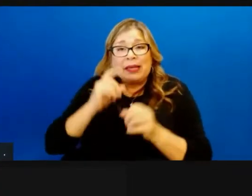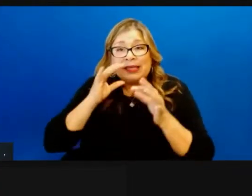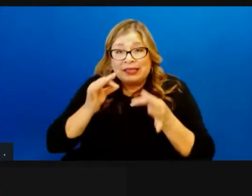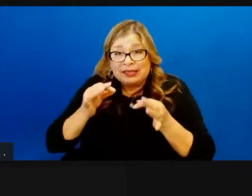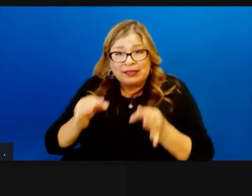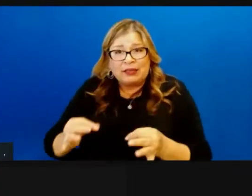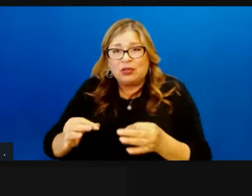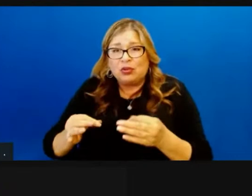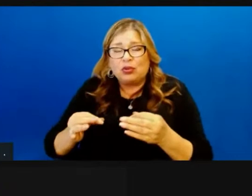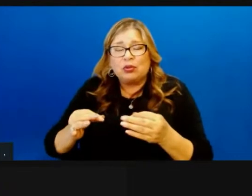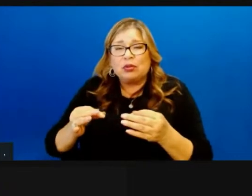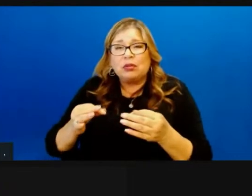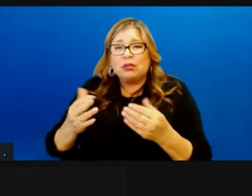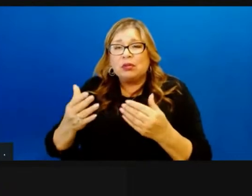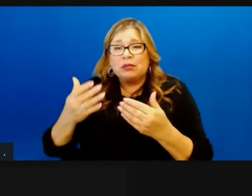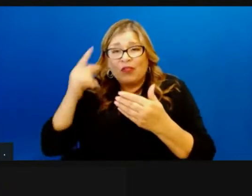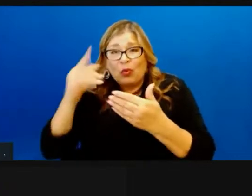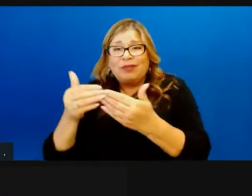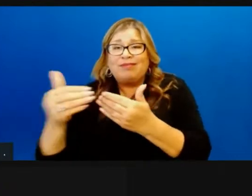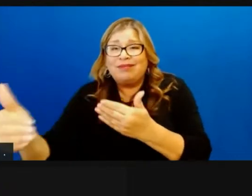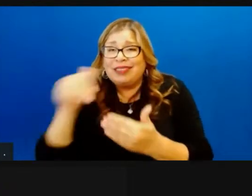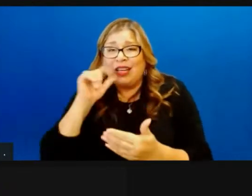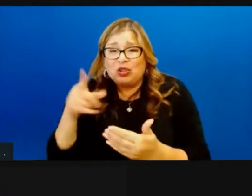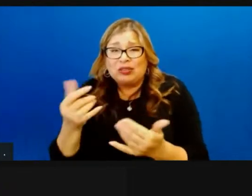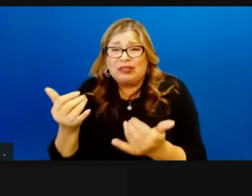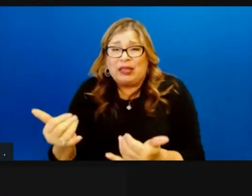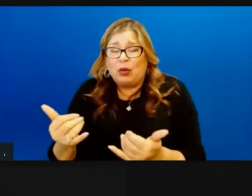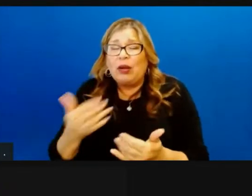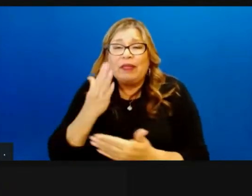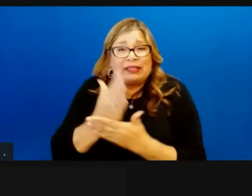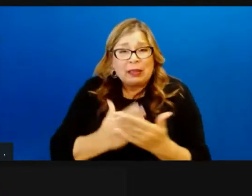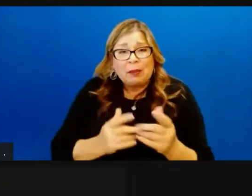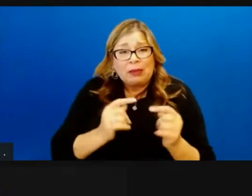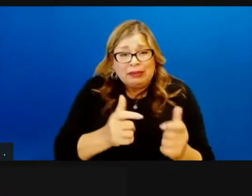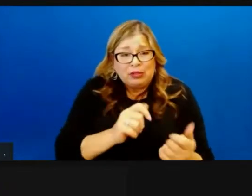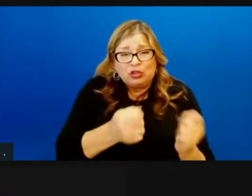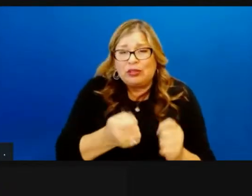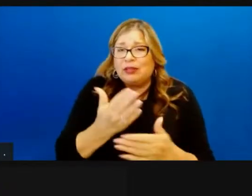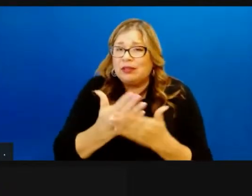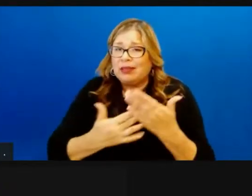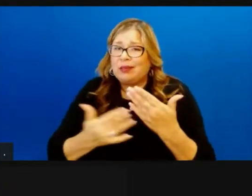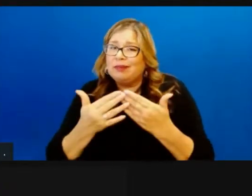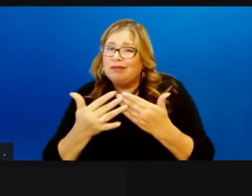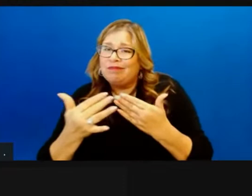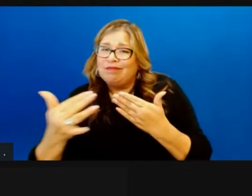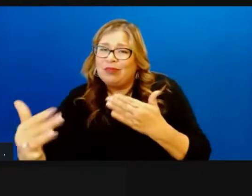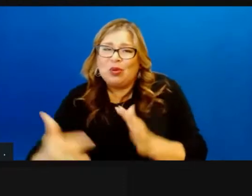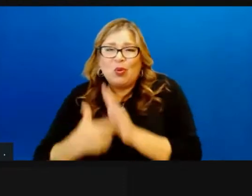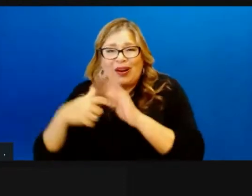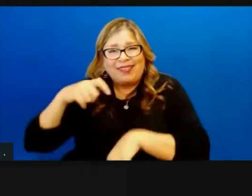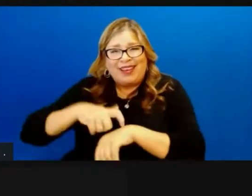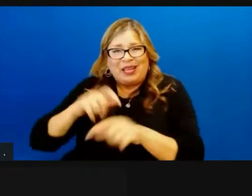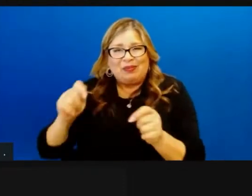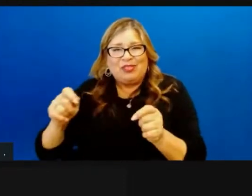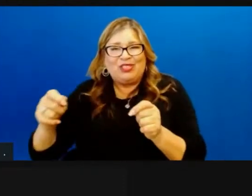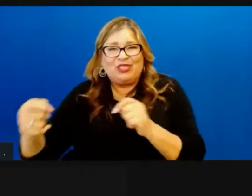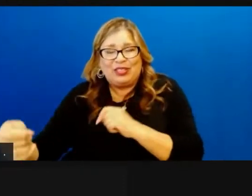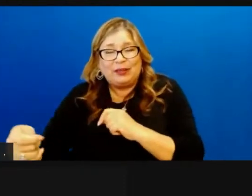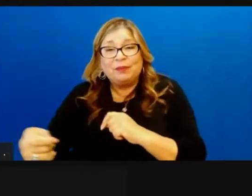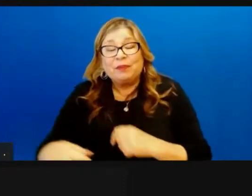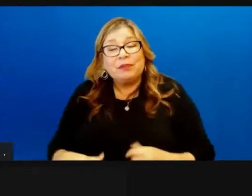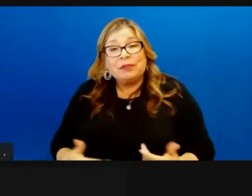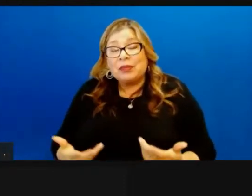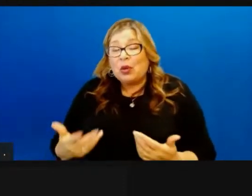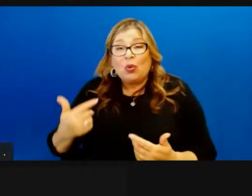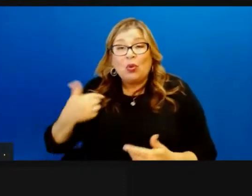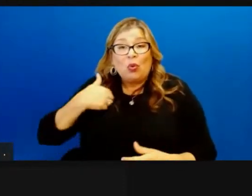other parts, it will be an immediate change. And we want to, we've always let local conditions be an